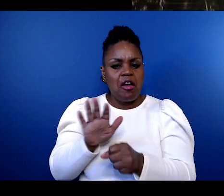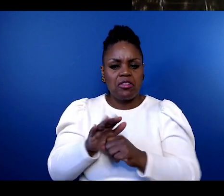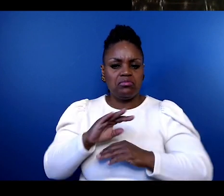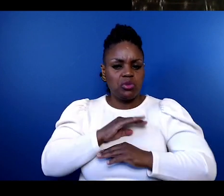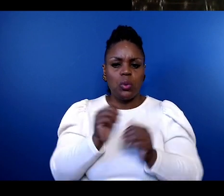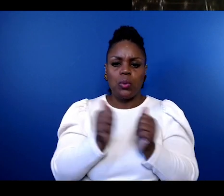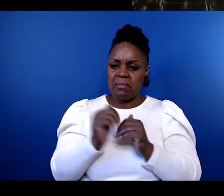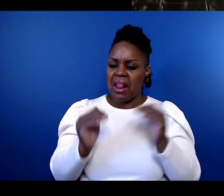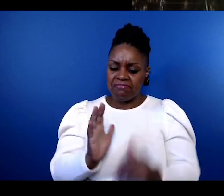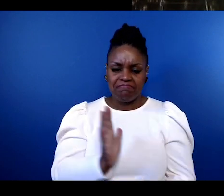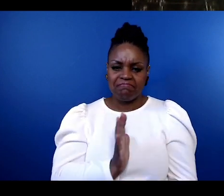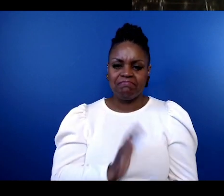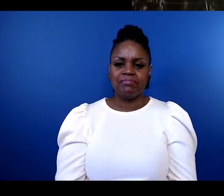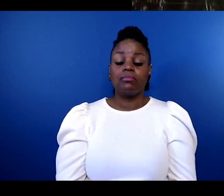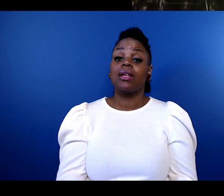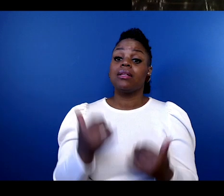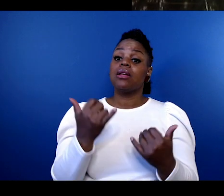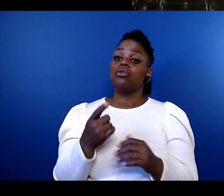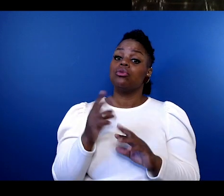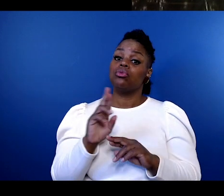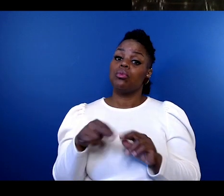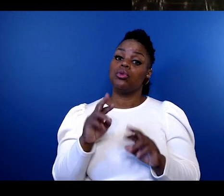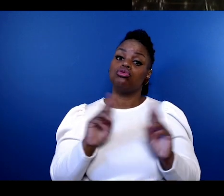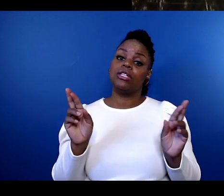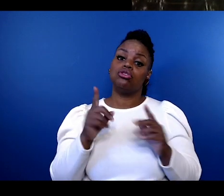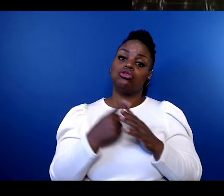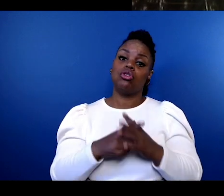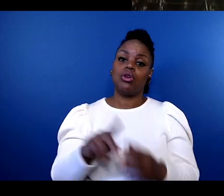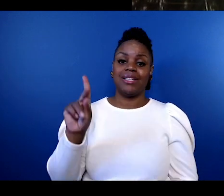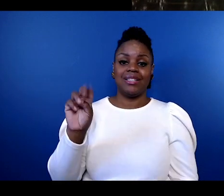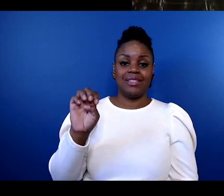keep the heels grounded. If that's not going to work for you today, it's